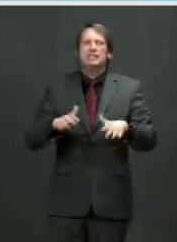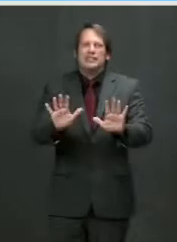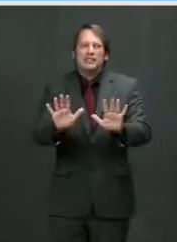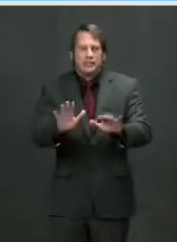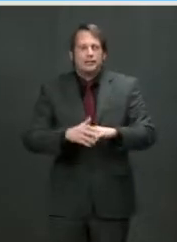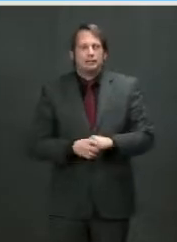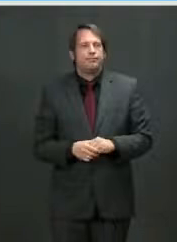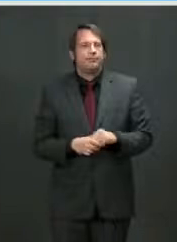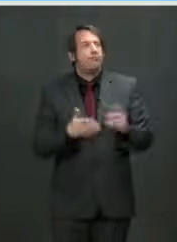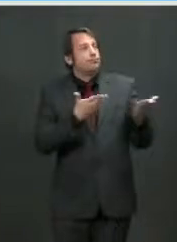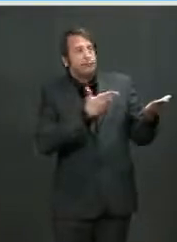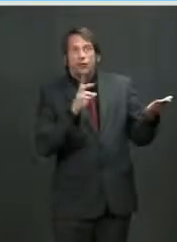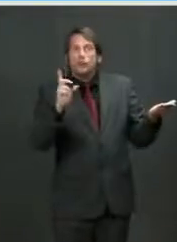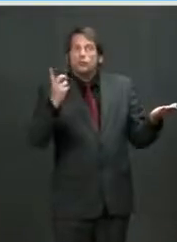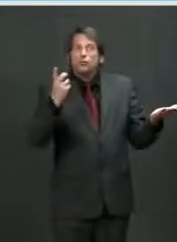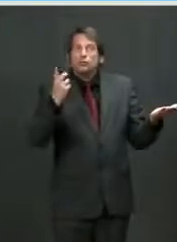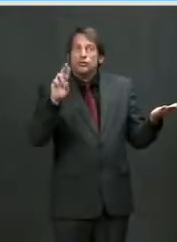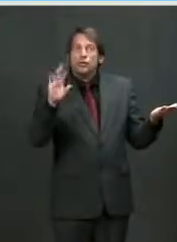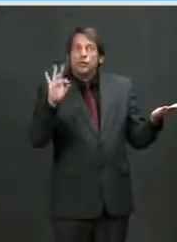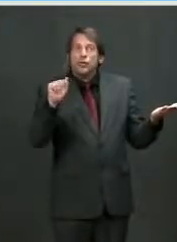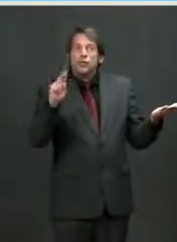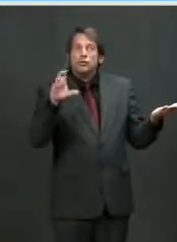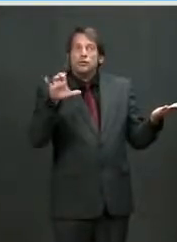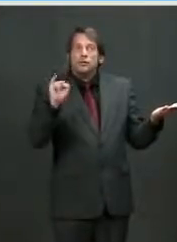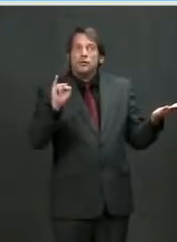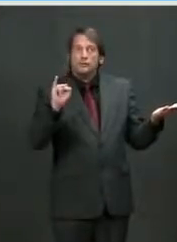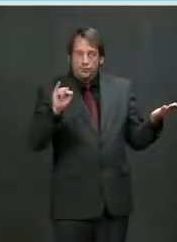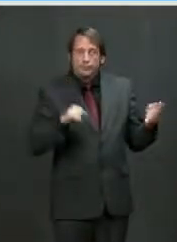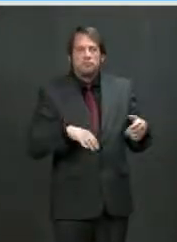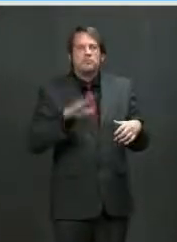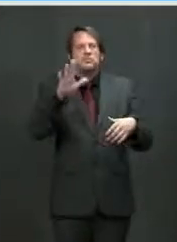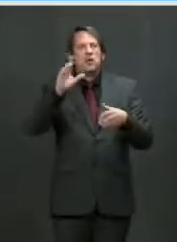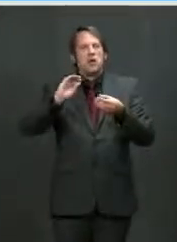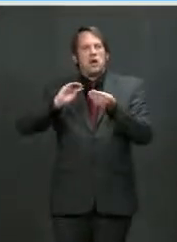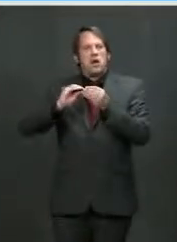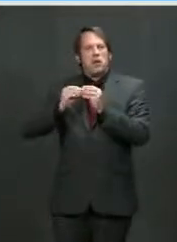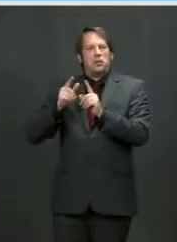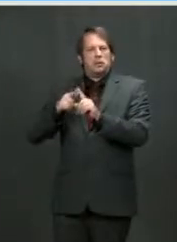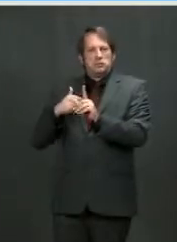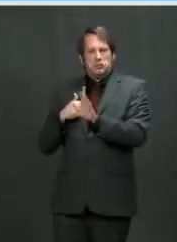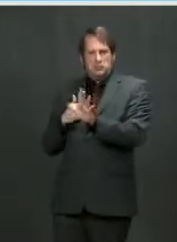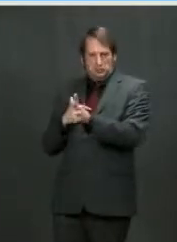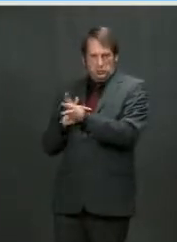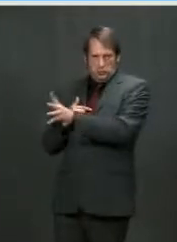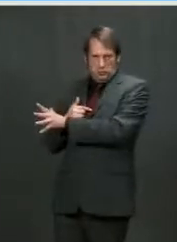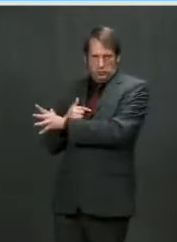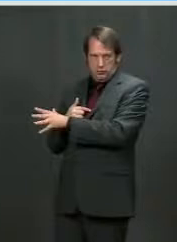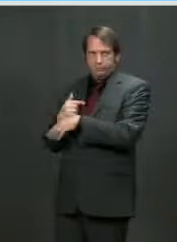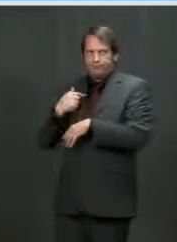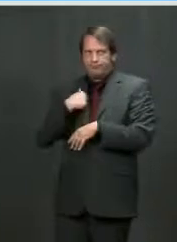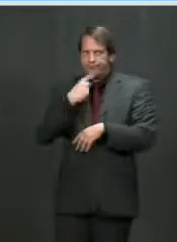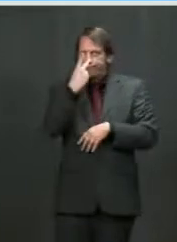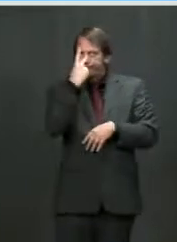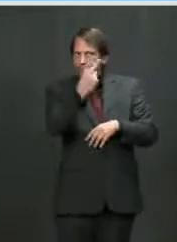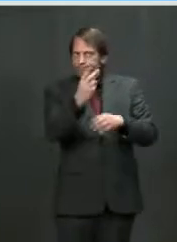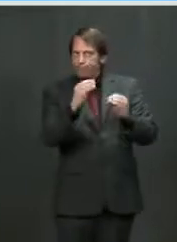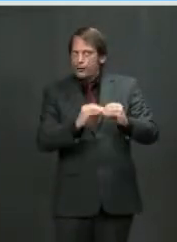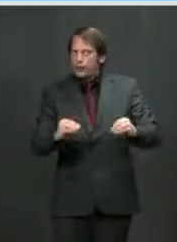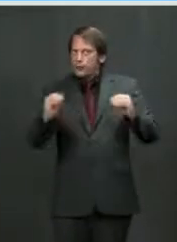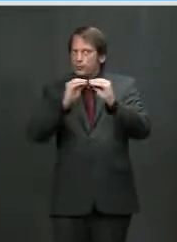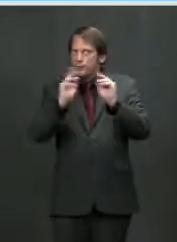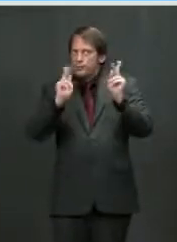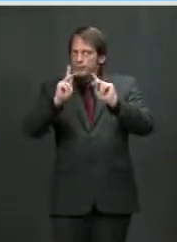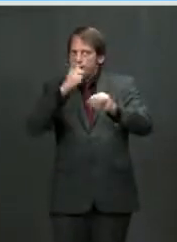Yeah, there's not going to be an absolute number, but I think what we're going to see, Caitlin, is that as we get more and more people vaccinated, you're going to see